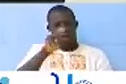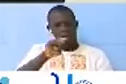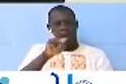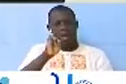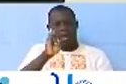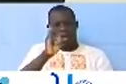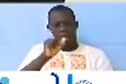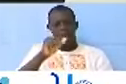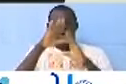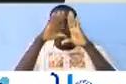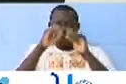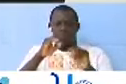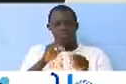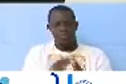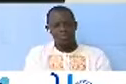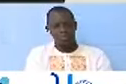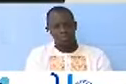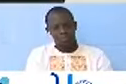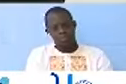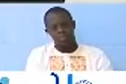Okay. I